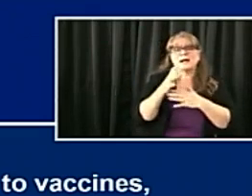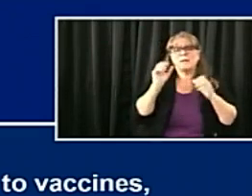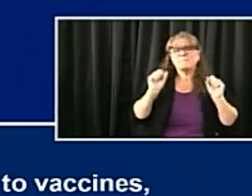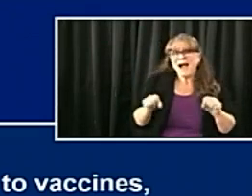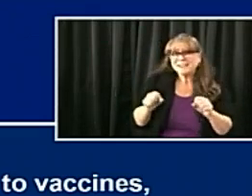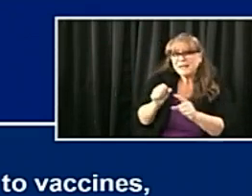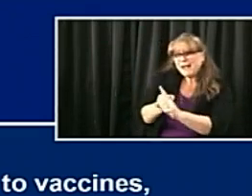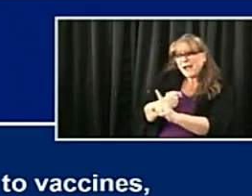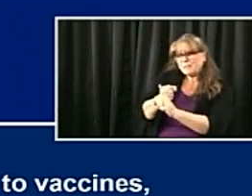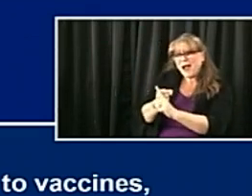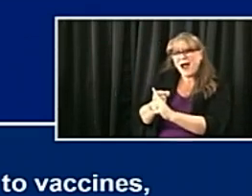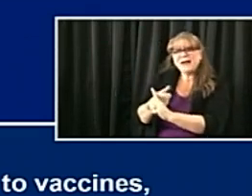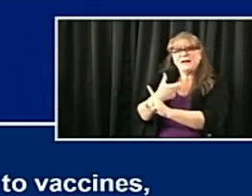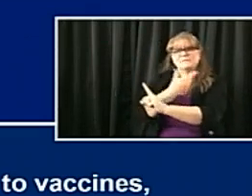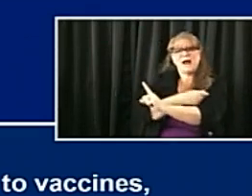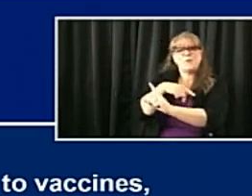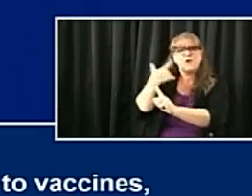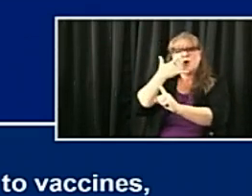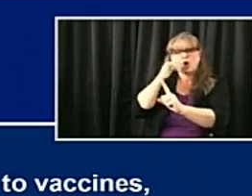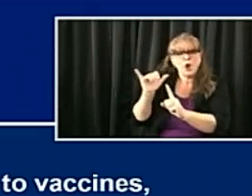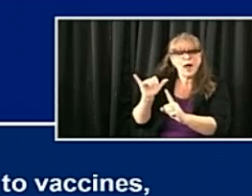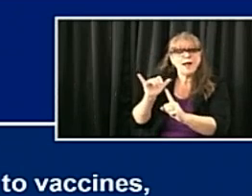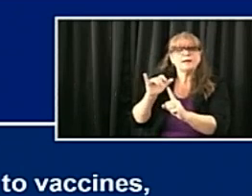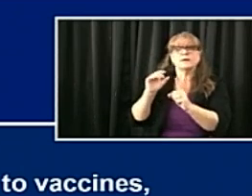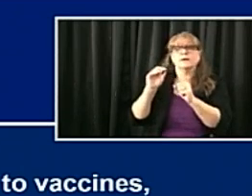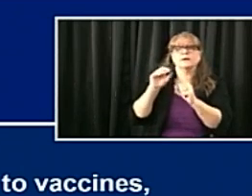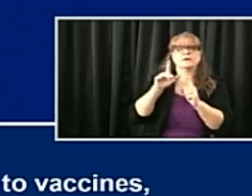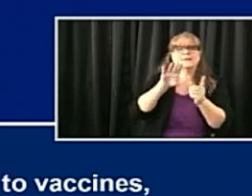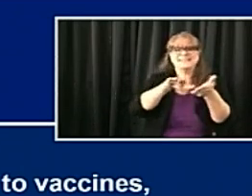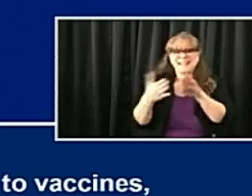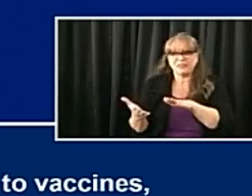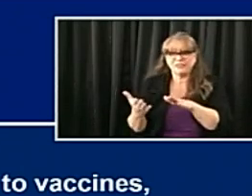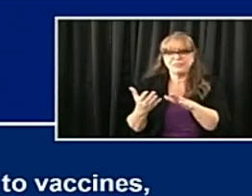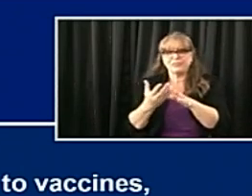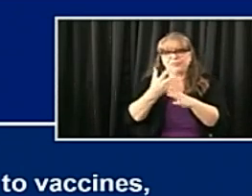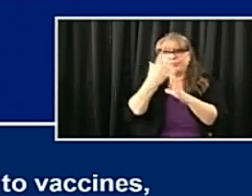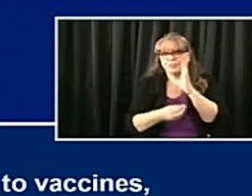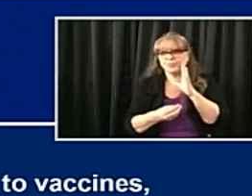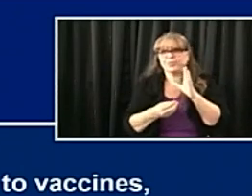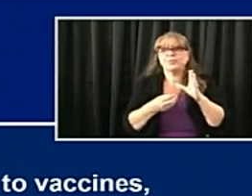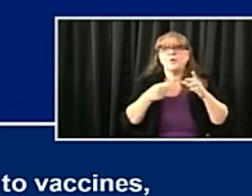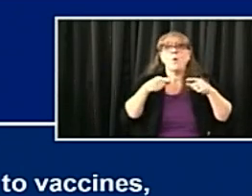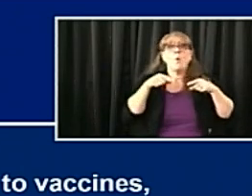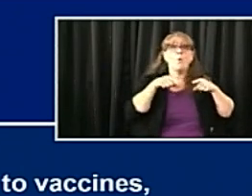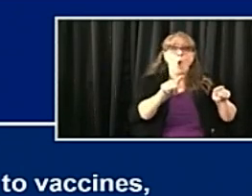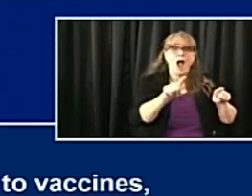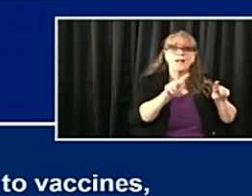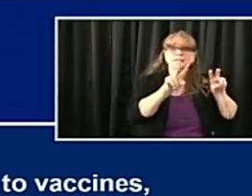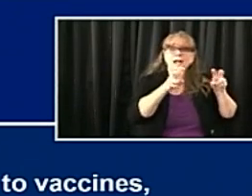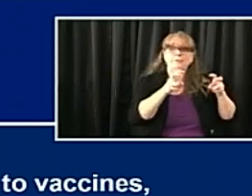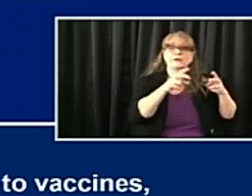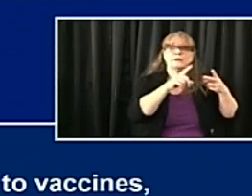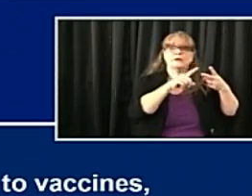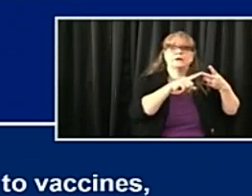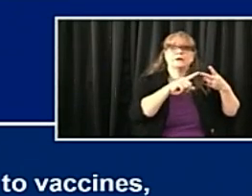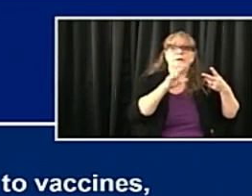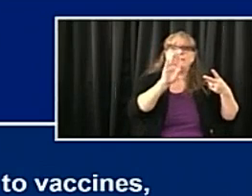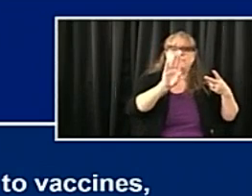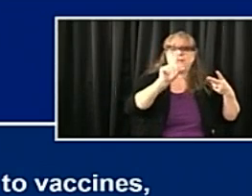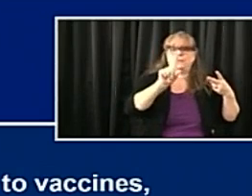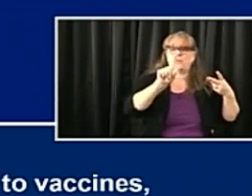as far as cases, hospitalizations, and deaths in the state. And then second, the potential impact of a variant that could